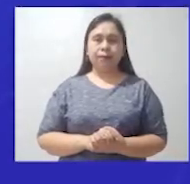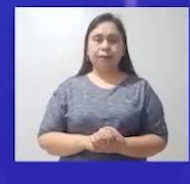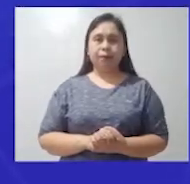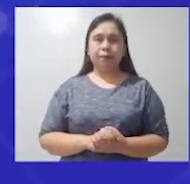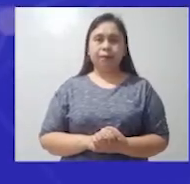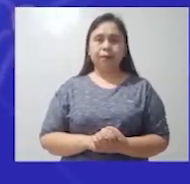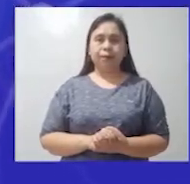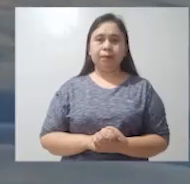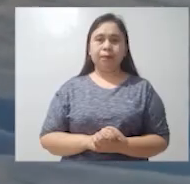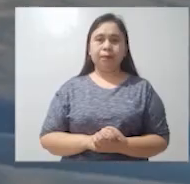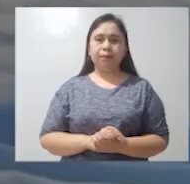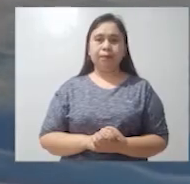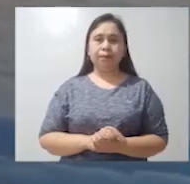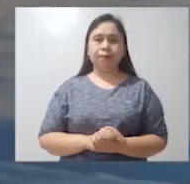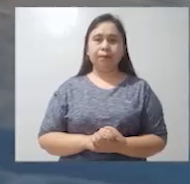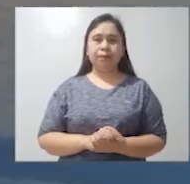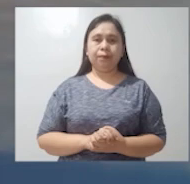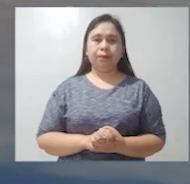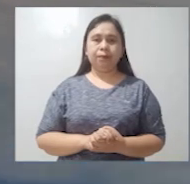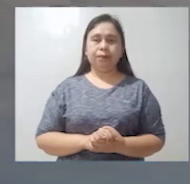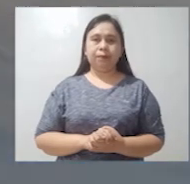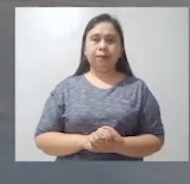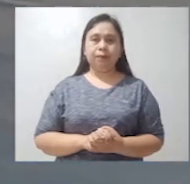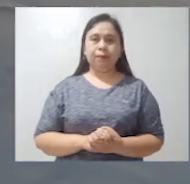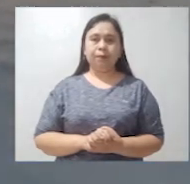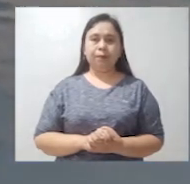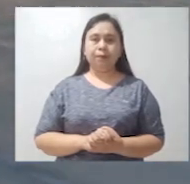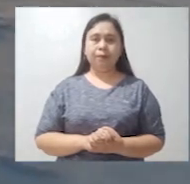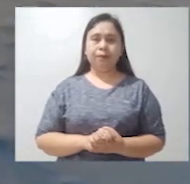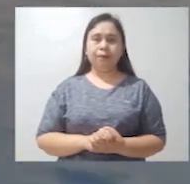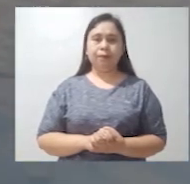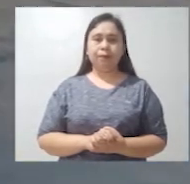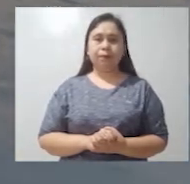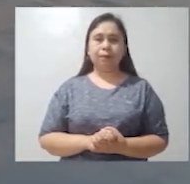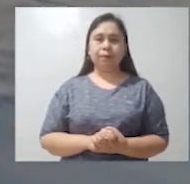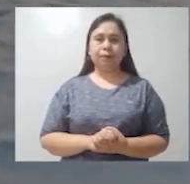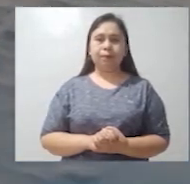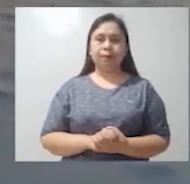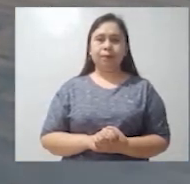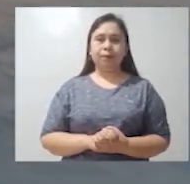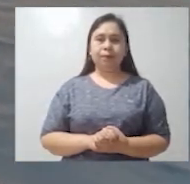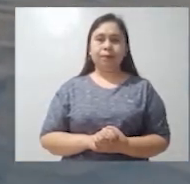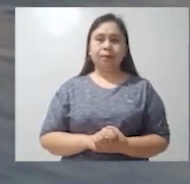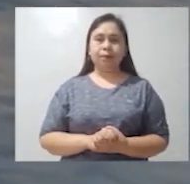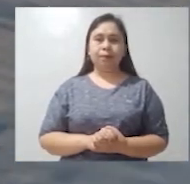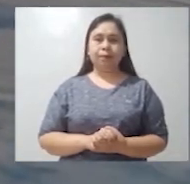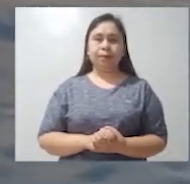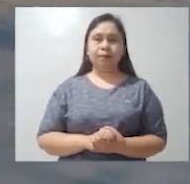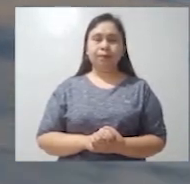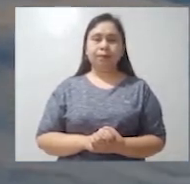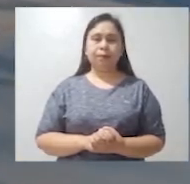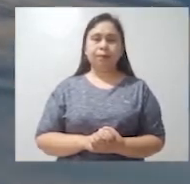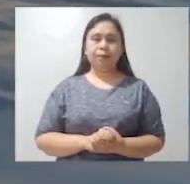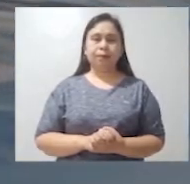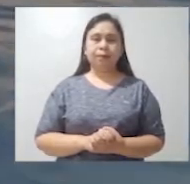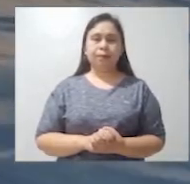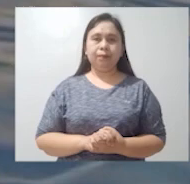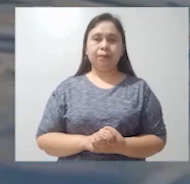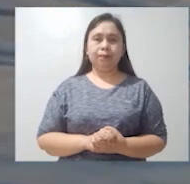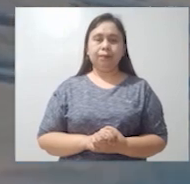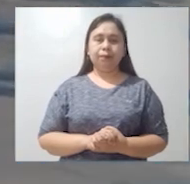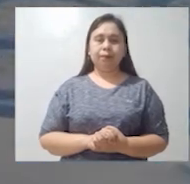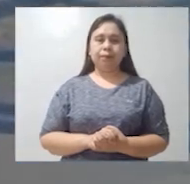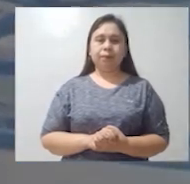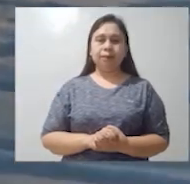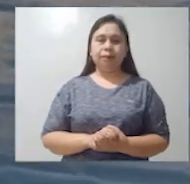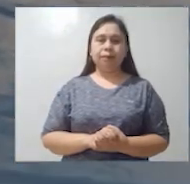removed. Freezing is when you go from a liquid to a solid. This snow at one time was